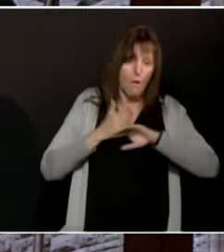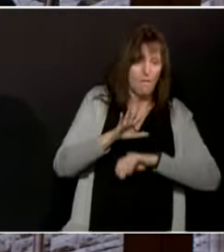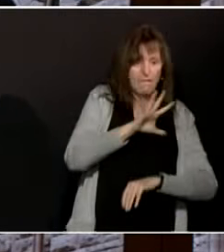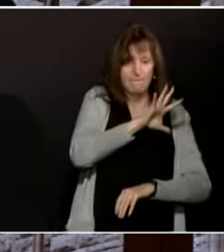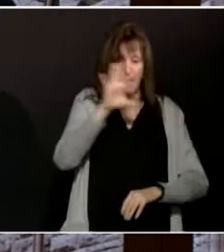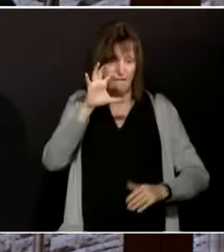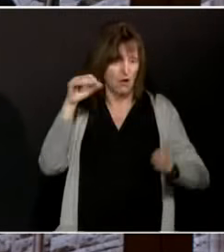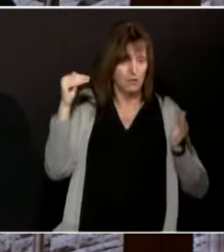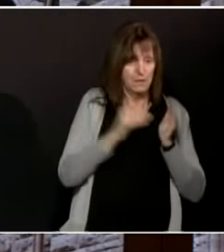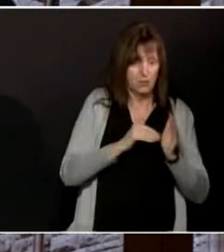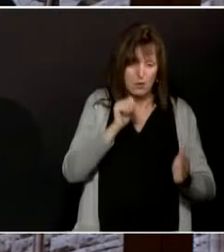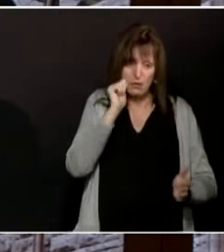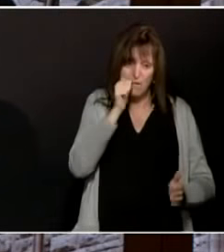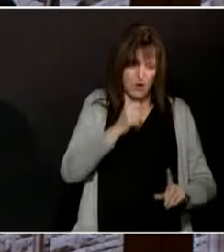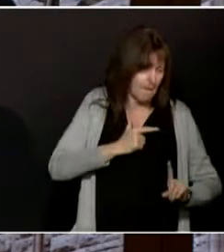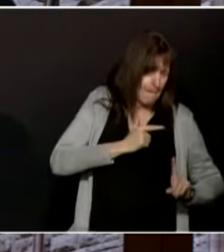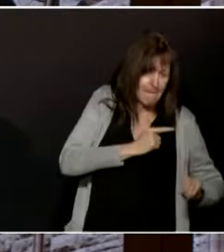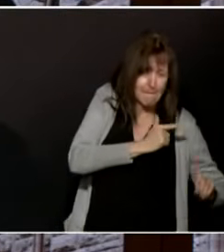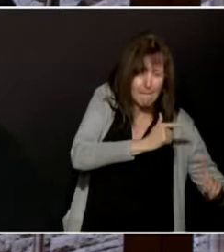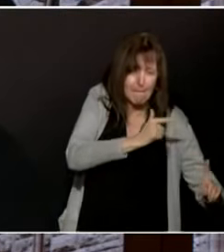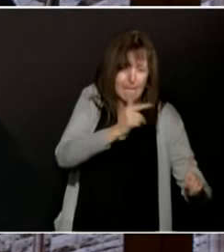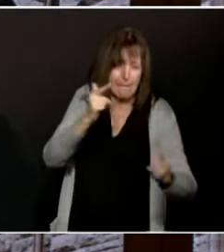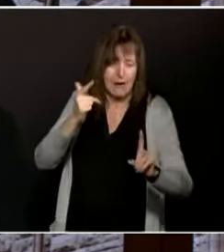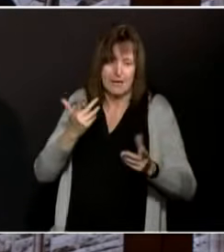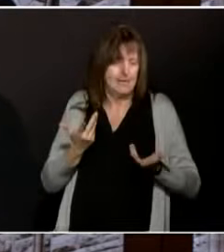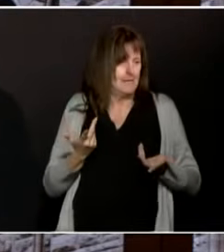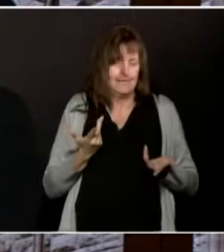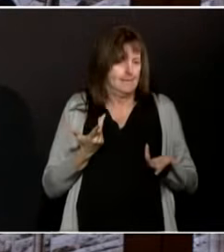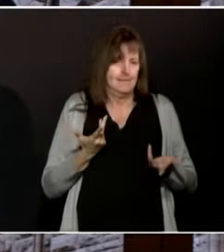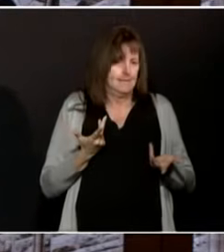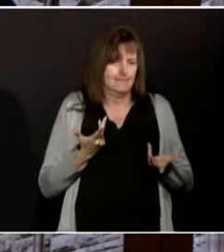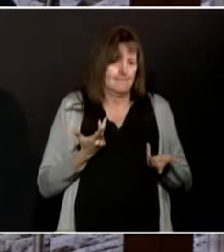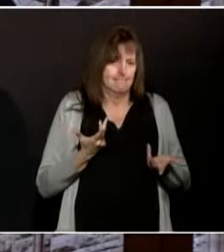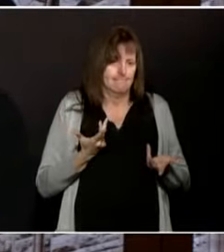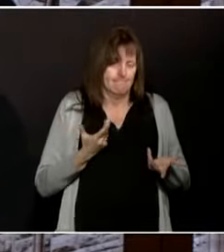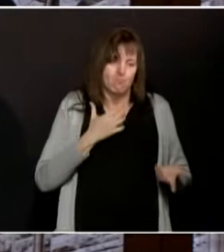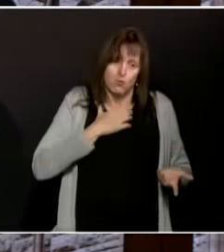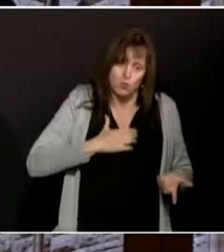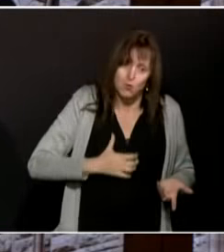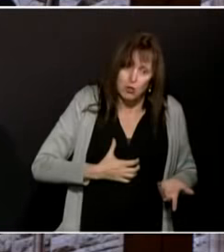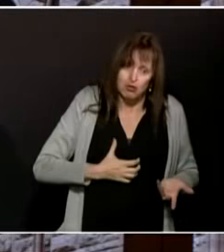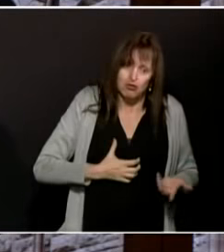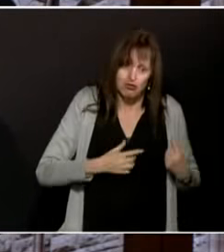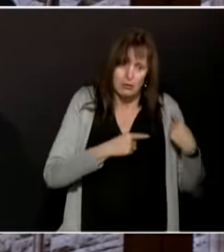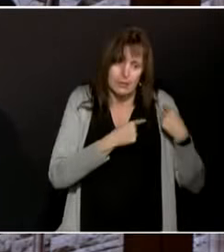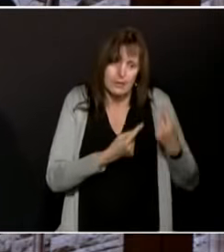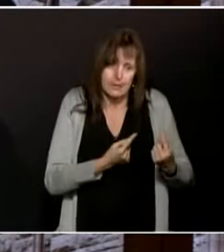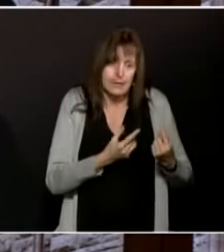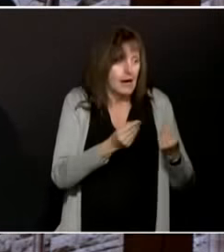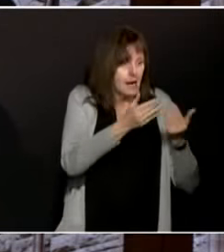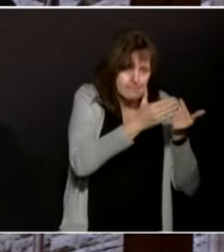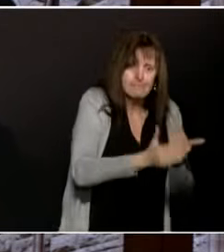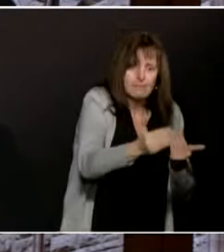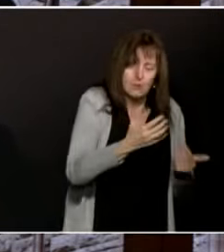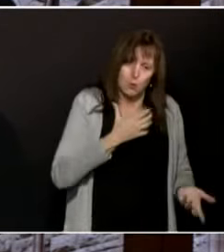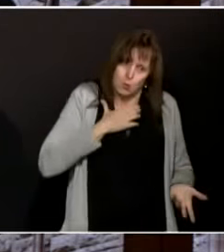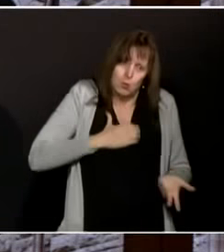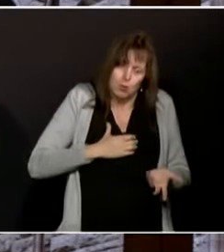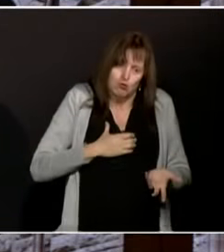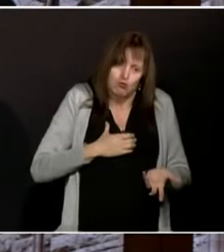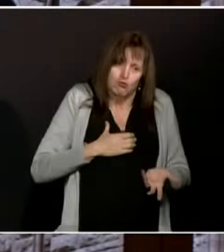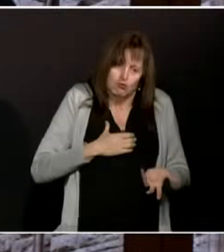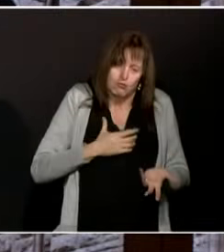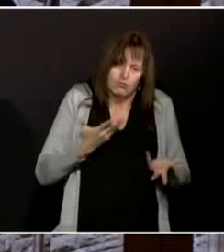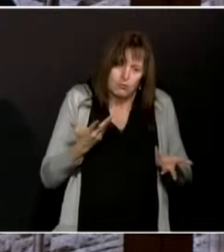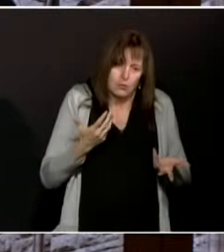not the reality right now. And we would have liked to have it higher all along. We're trying our best, along with our federal counterparts, to get that up. But when